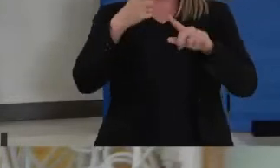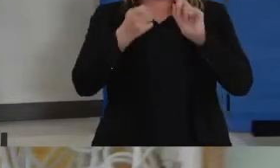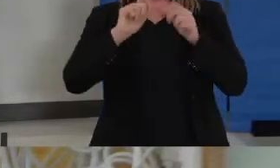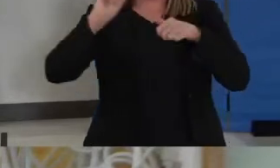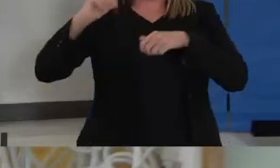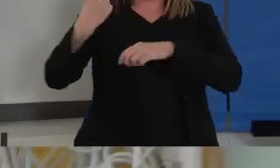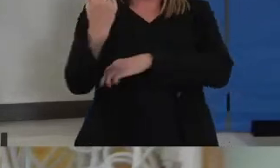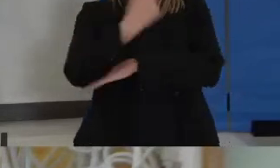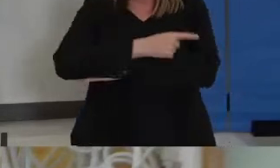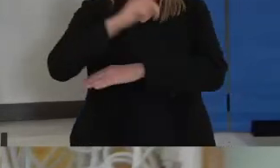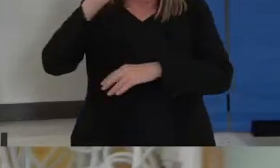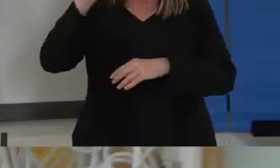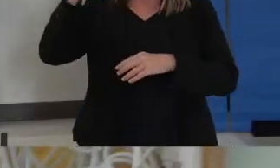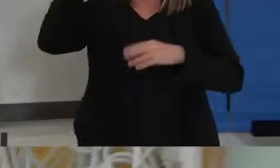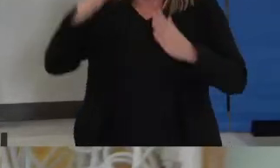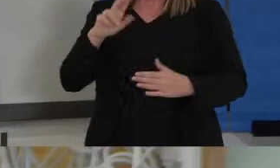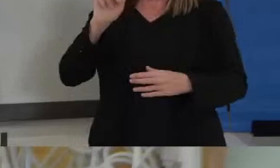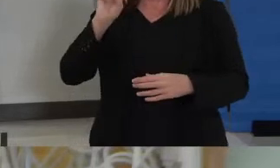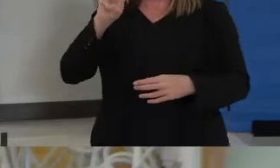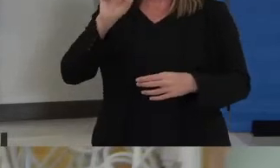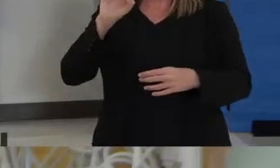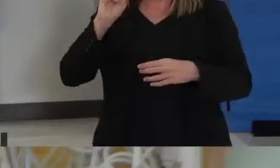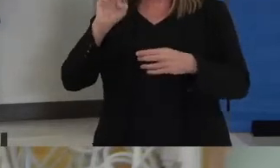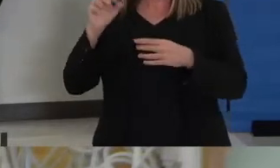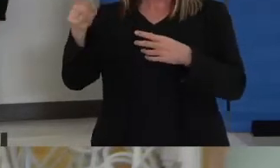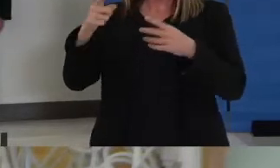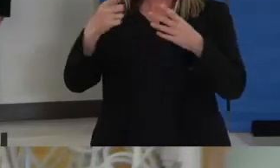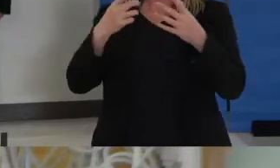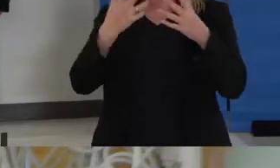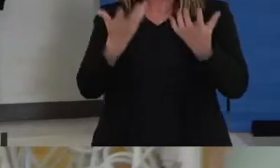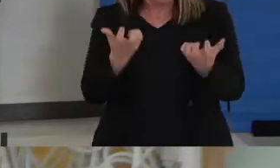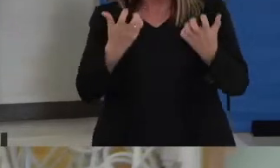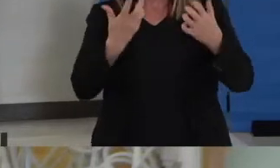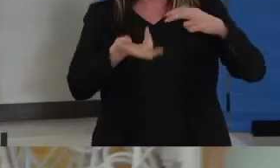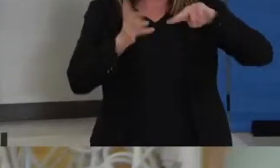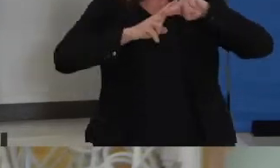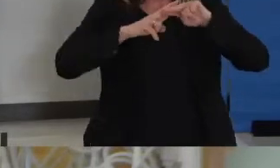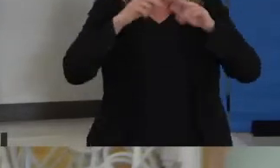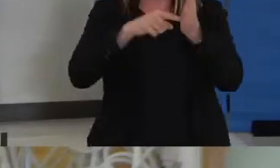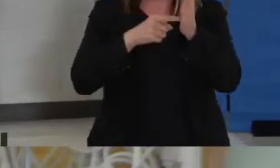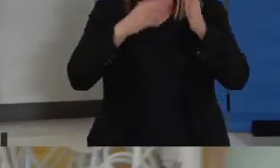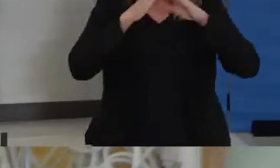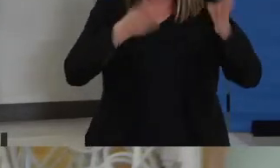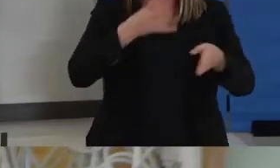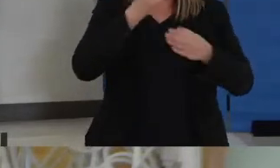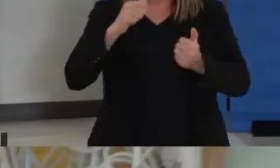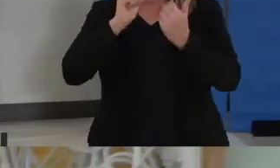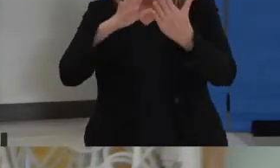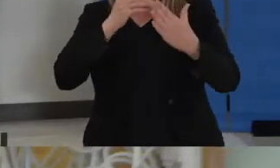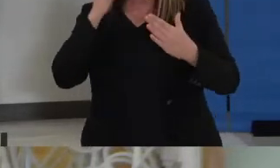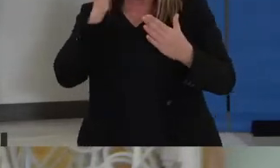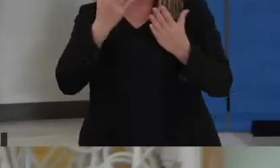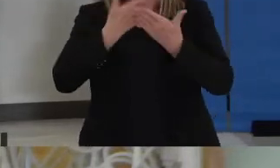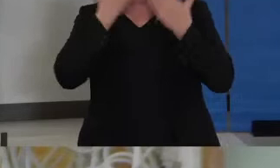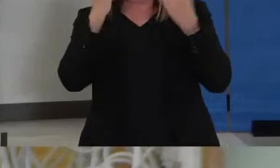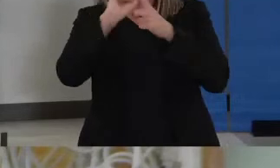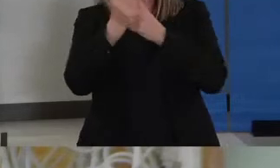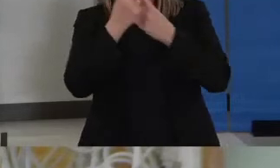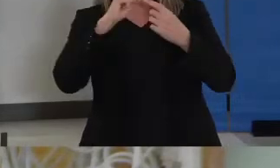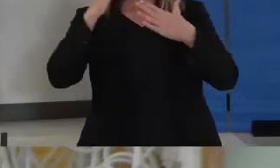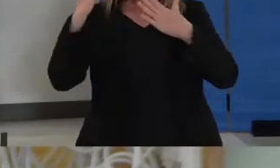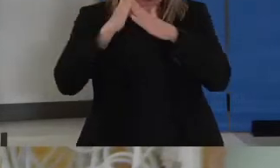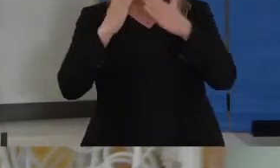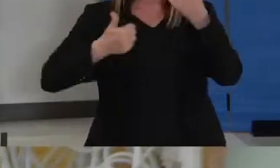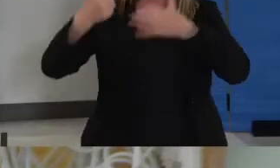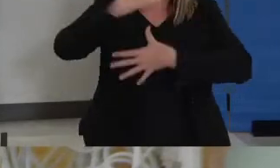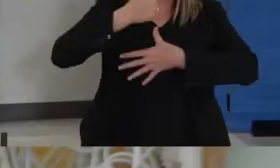administration has made increasing affordable housing and addressing homelessness a top priority, an